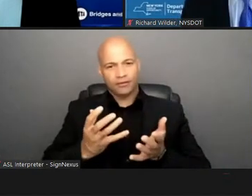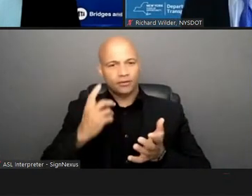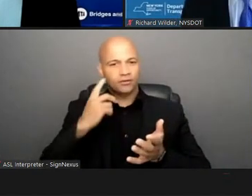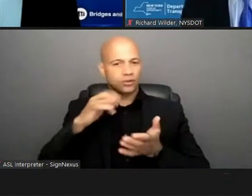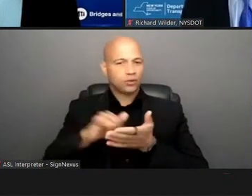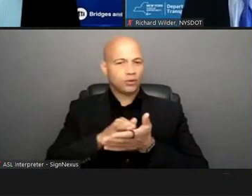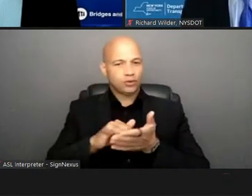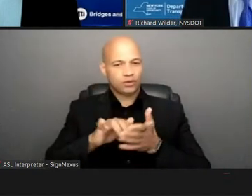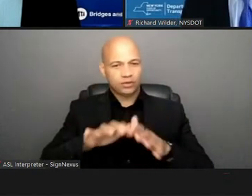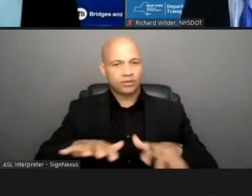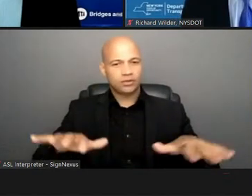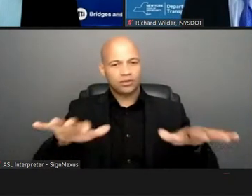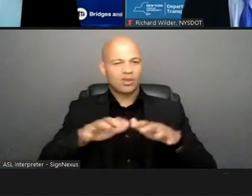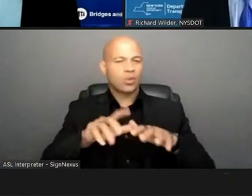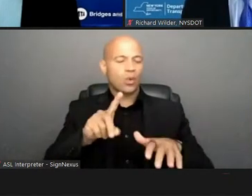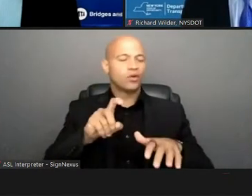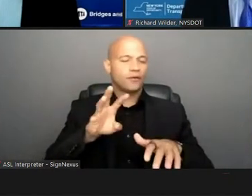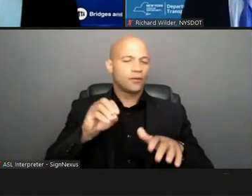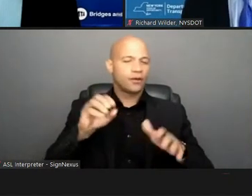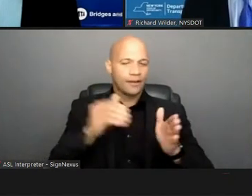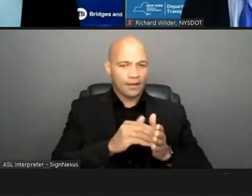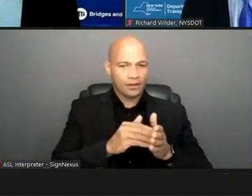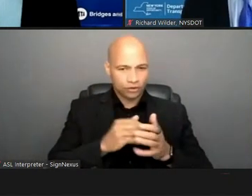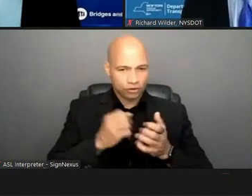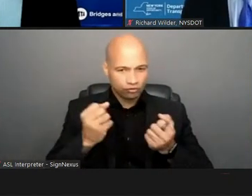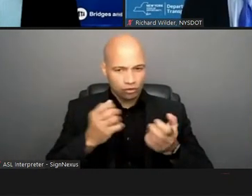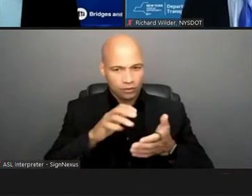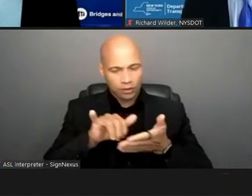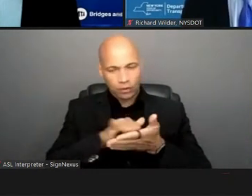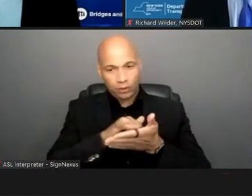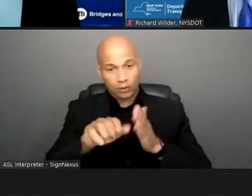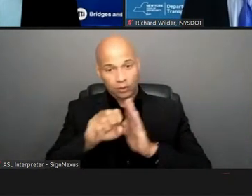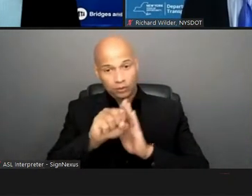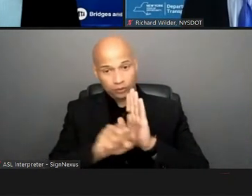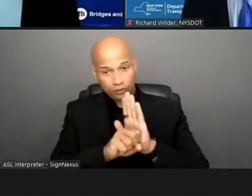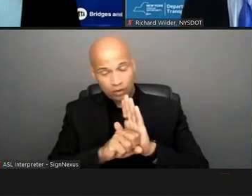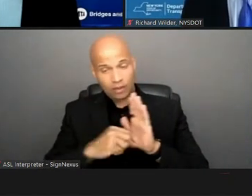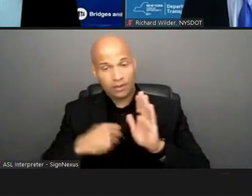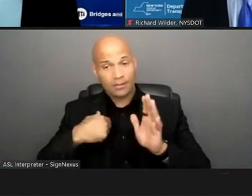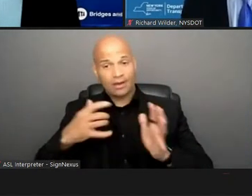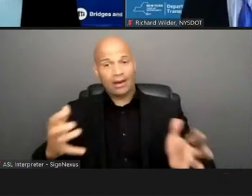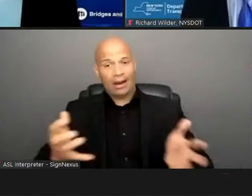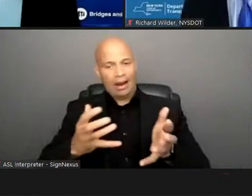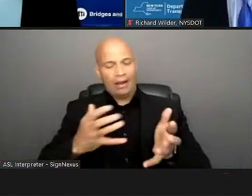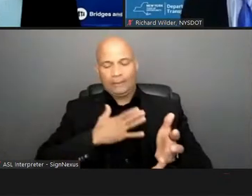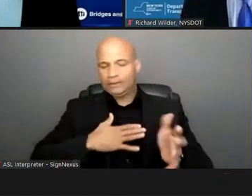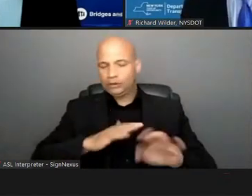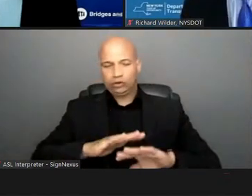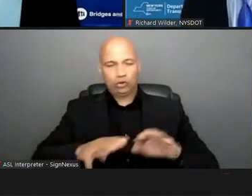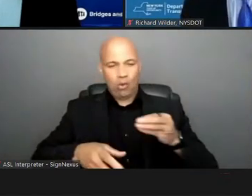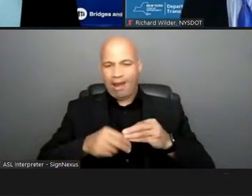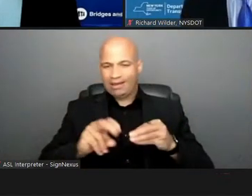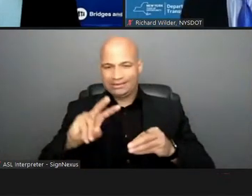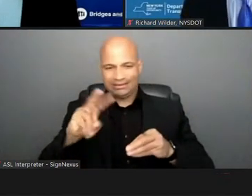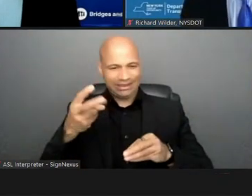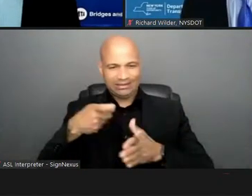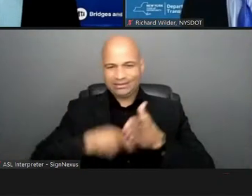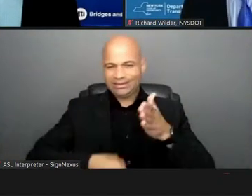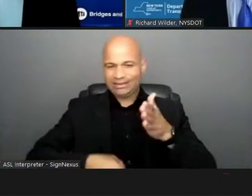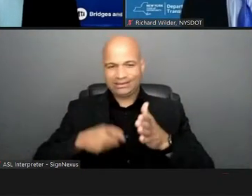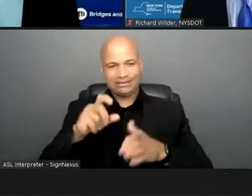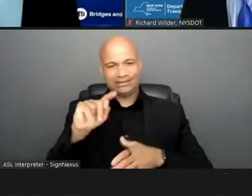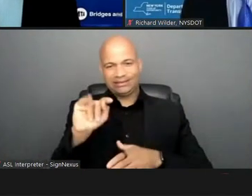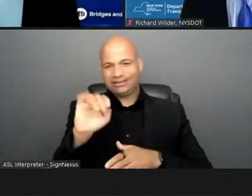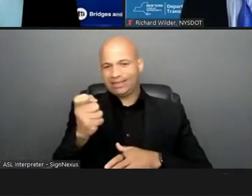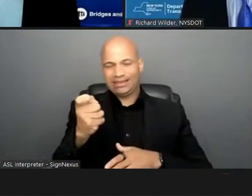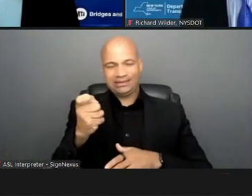four-hire vehicle ride share drivers to implore you not to add a second congestion tax on these drivers